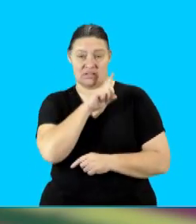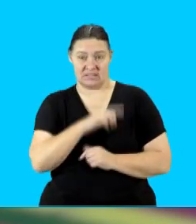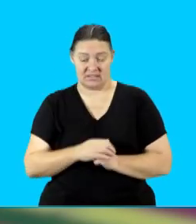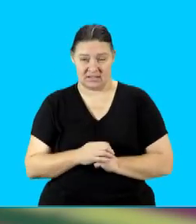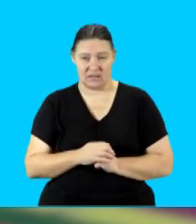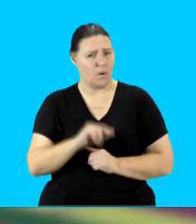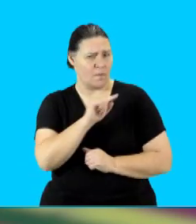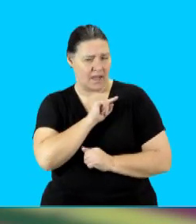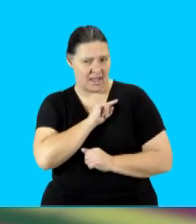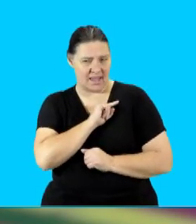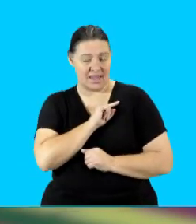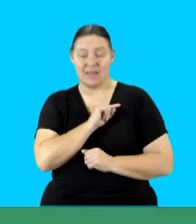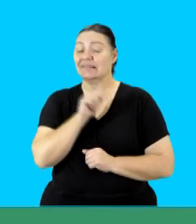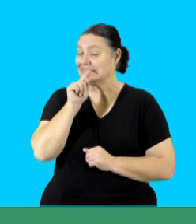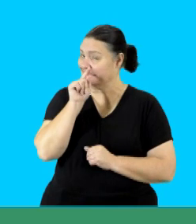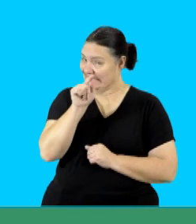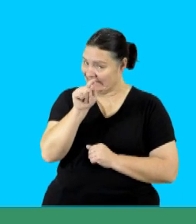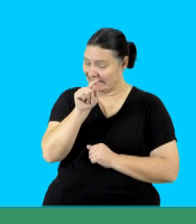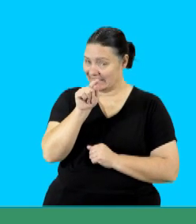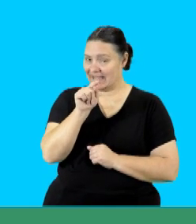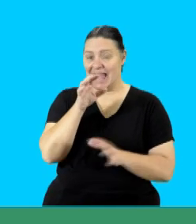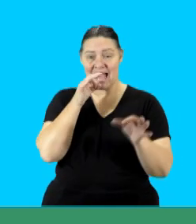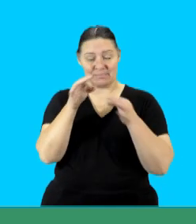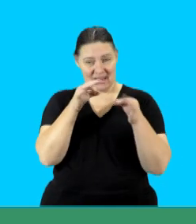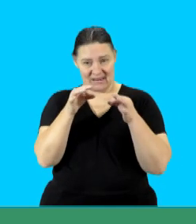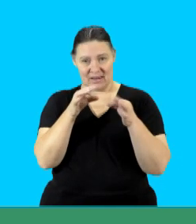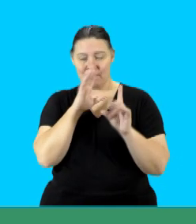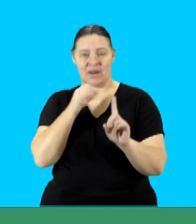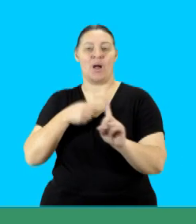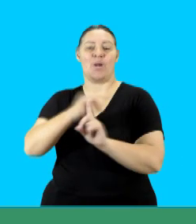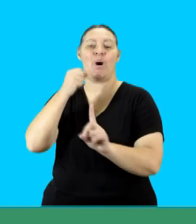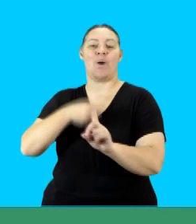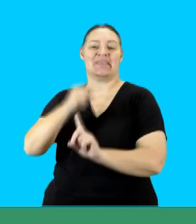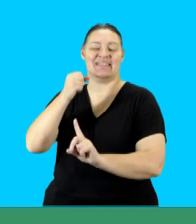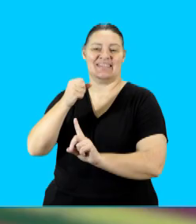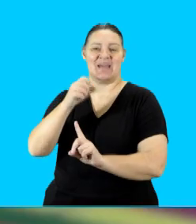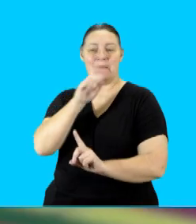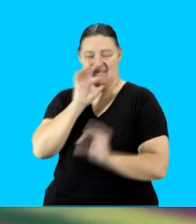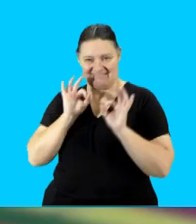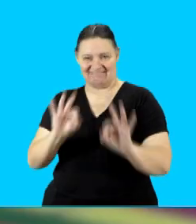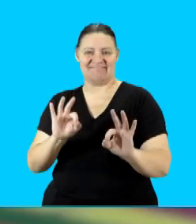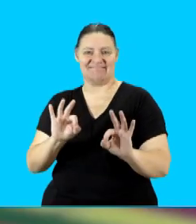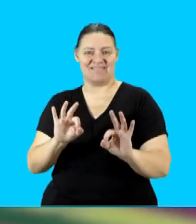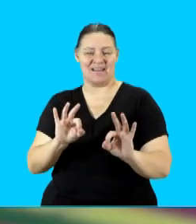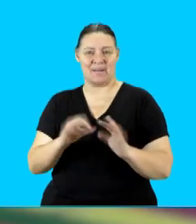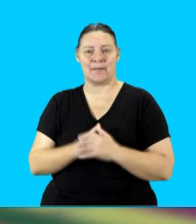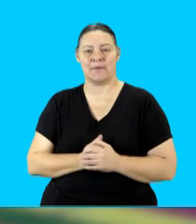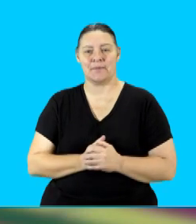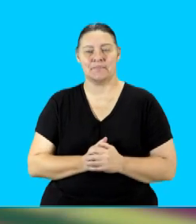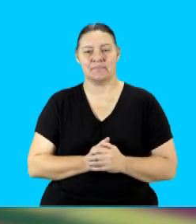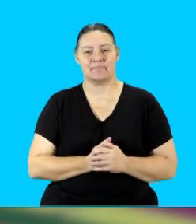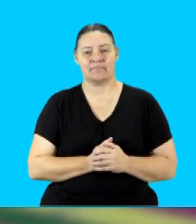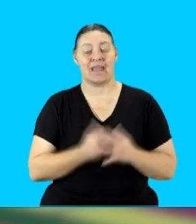The answer is false. Why? Because if it was lobbying, then it was going to be the correct